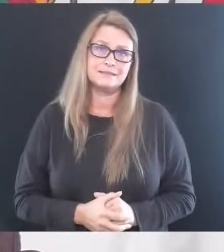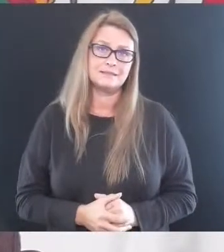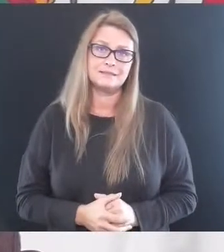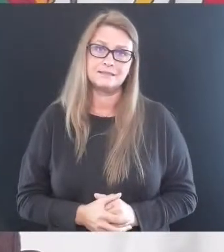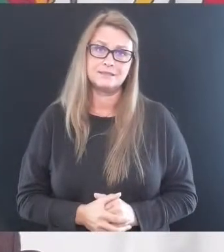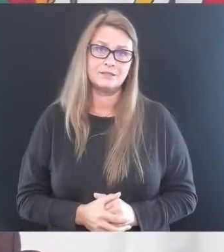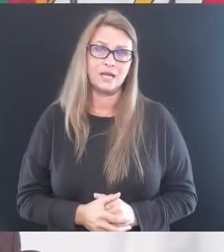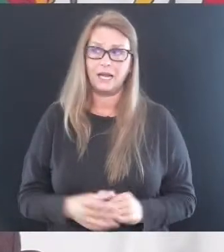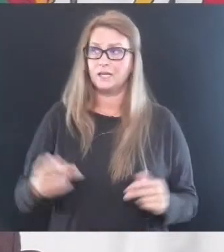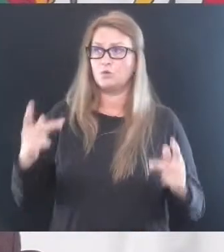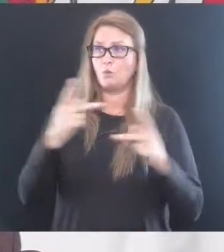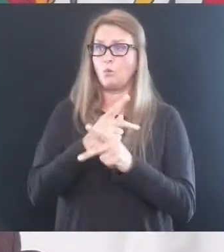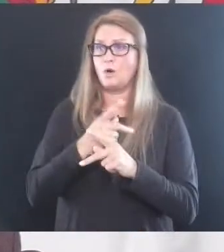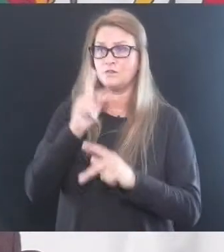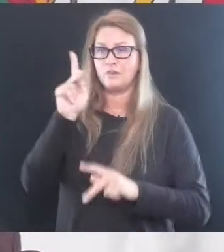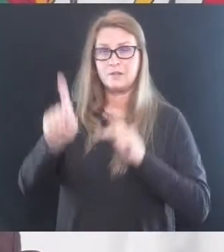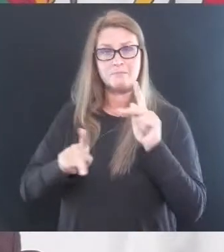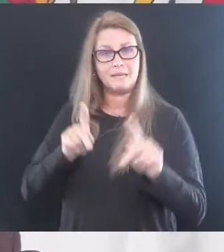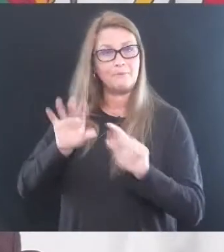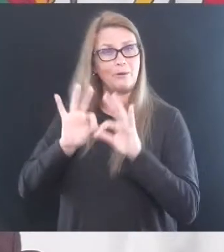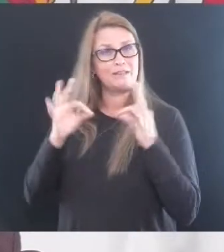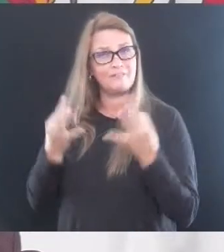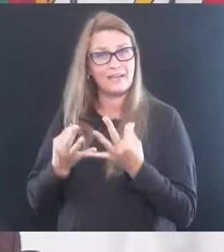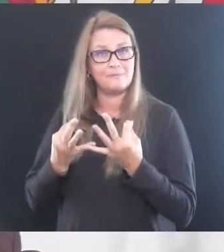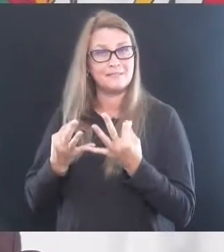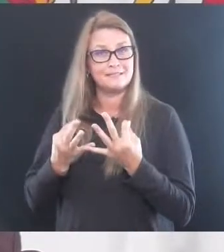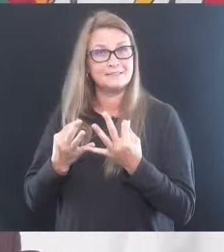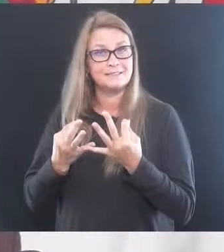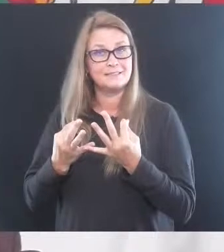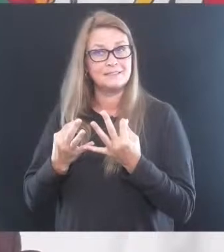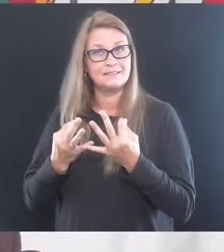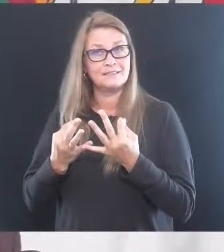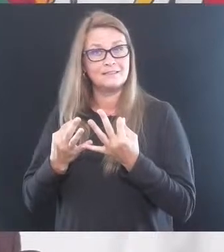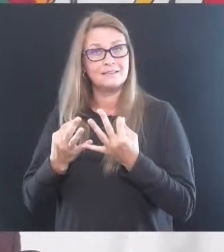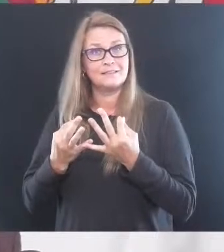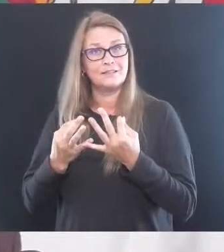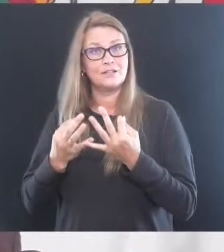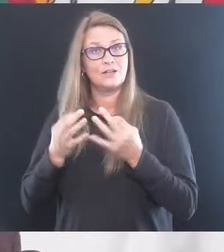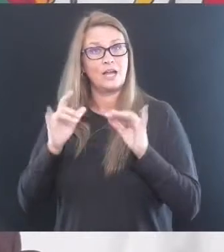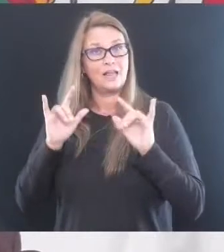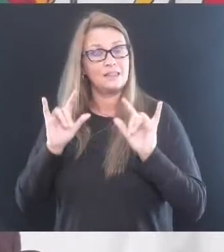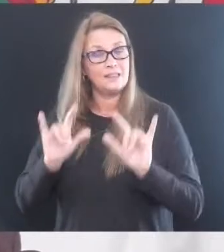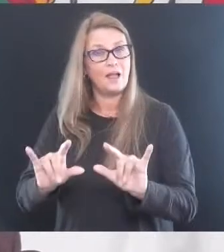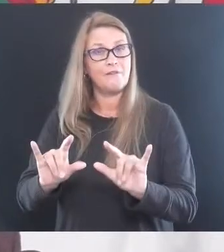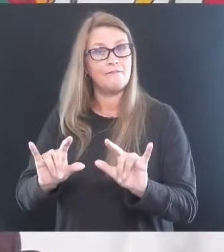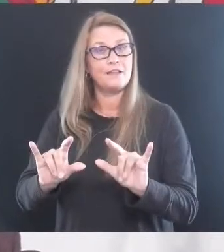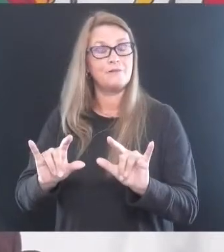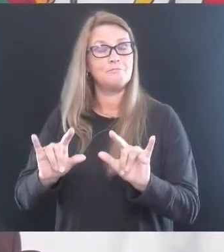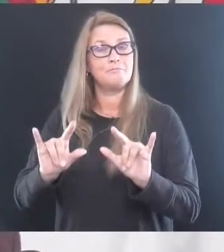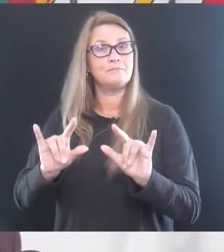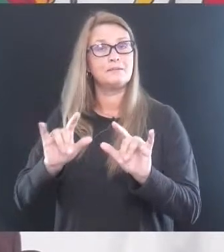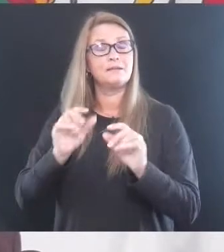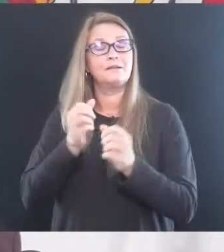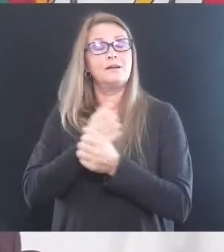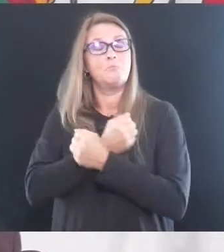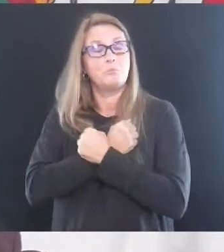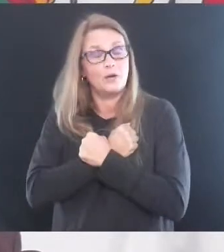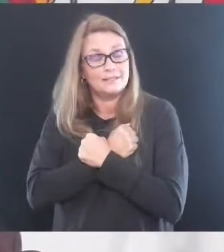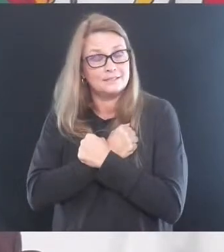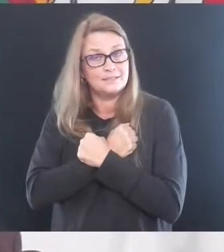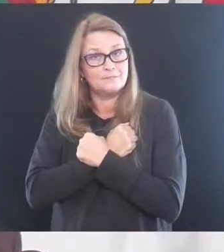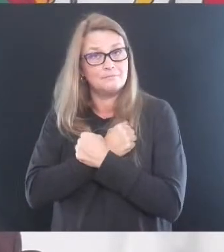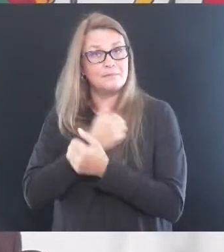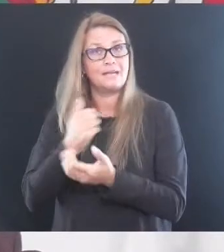for those people, those families. Absolutely love them and embrace them and help me get us